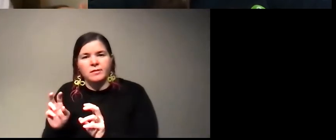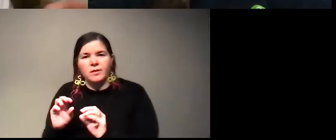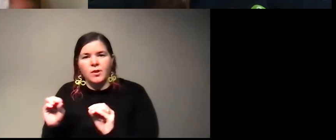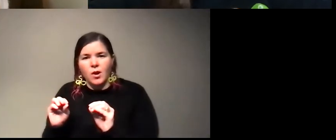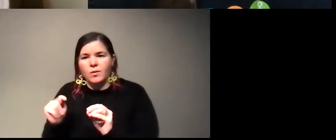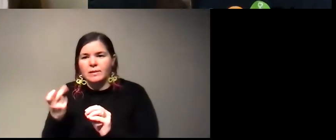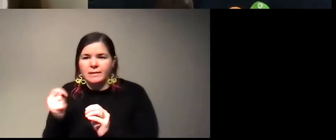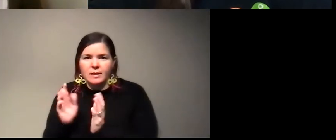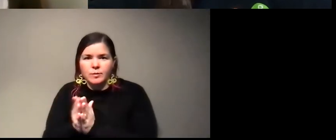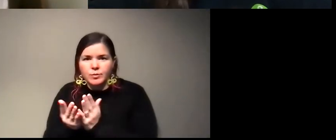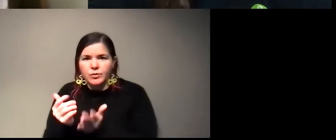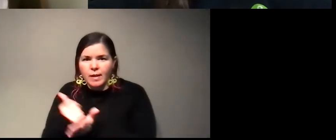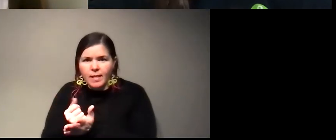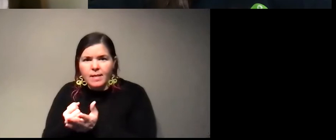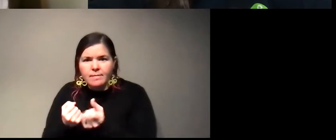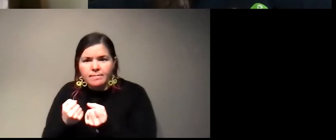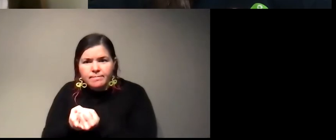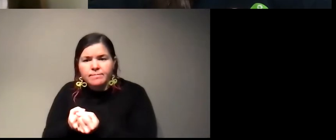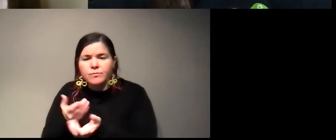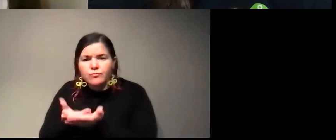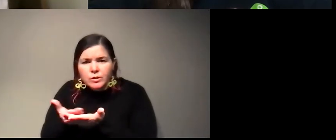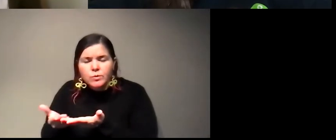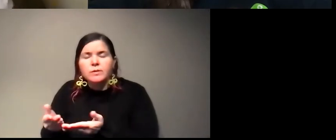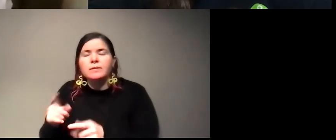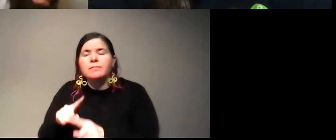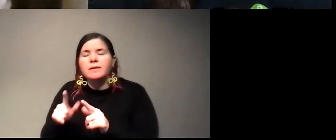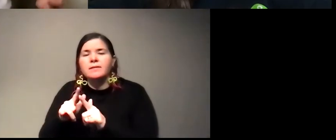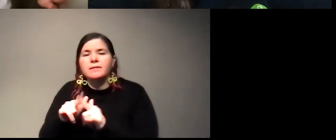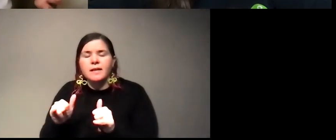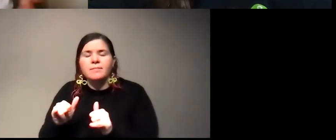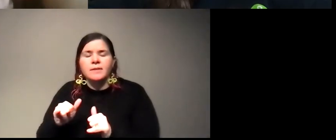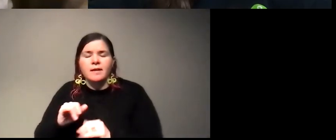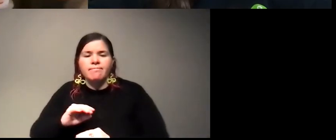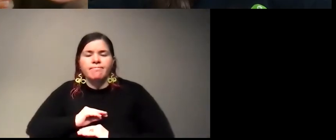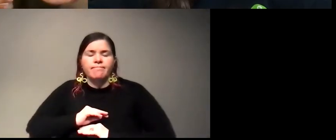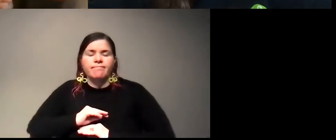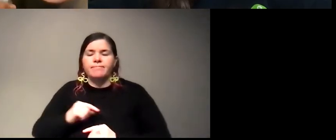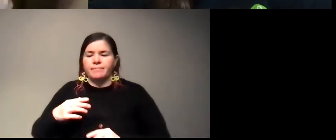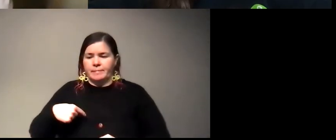textbooks to help us. But it also is really rewarding when I can do a project on